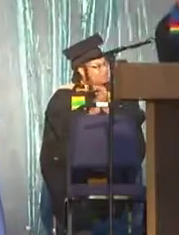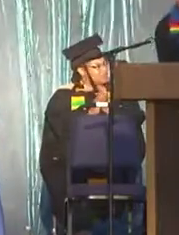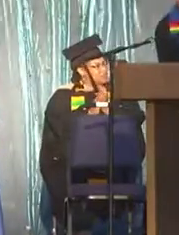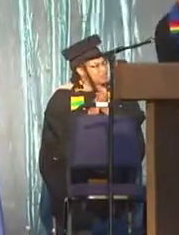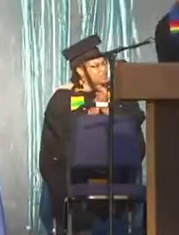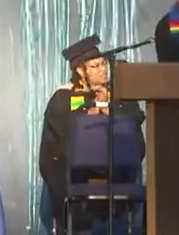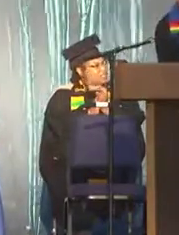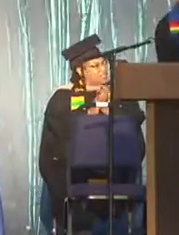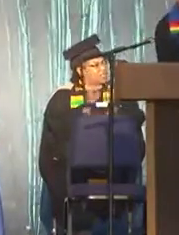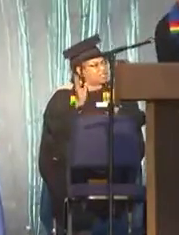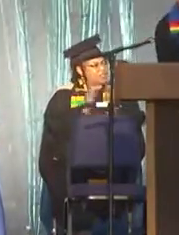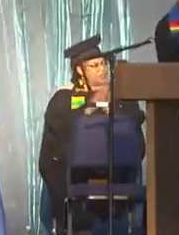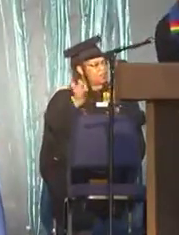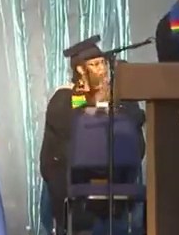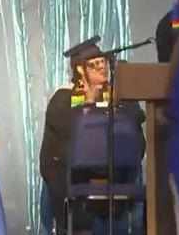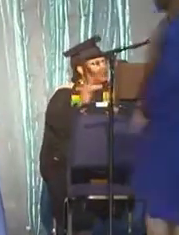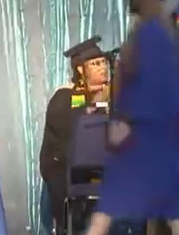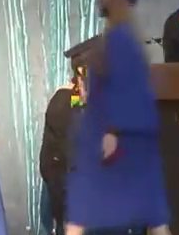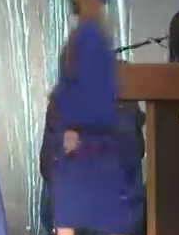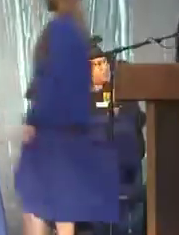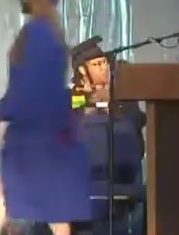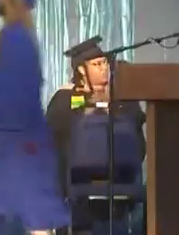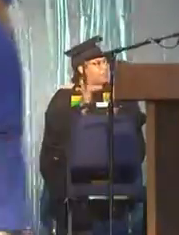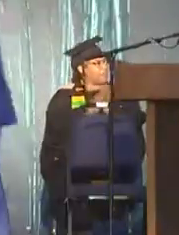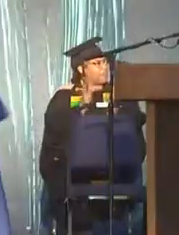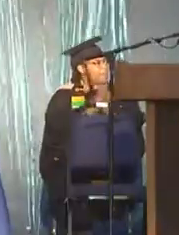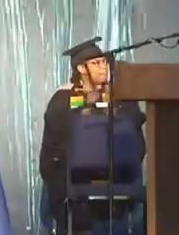Heather Hansen, with honors.